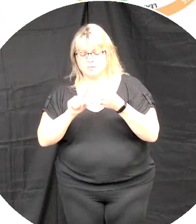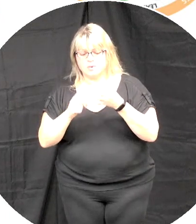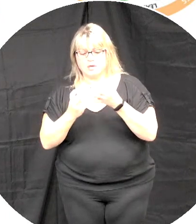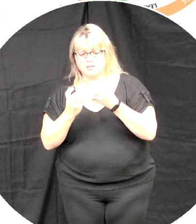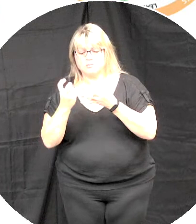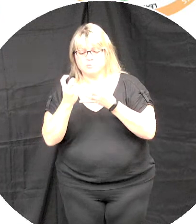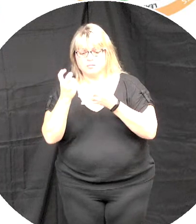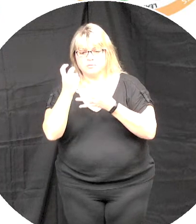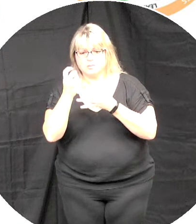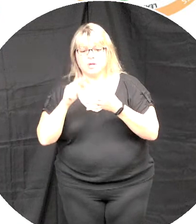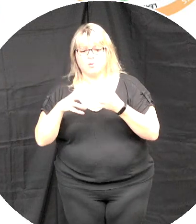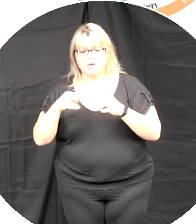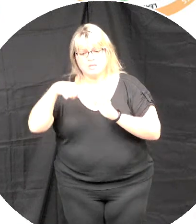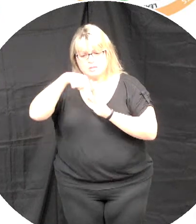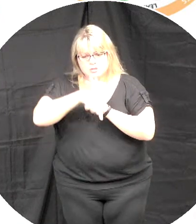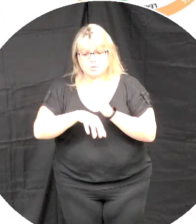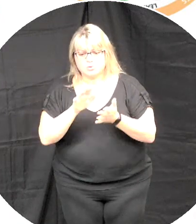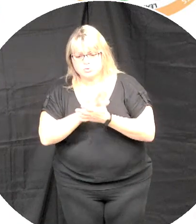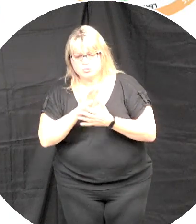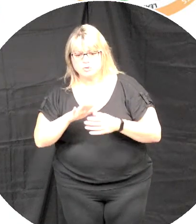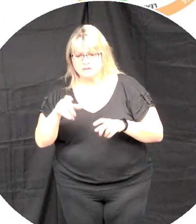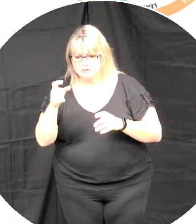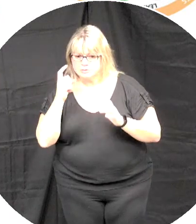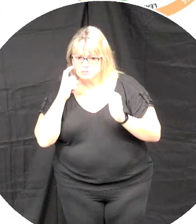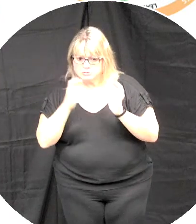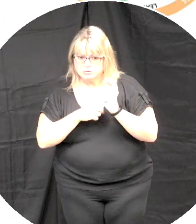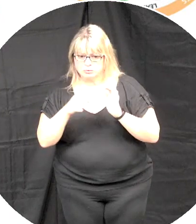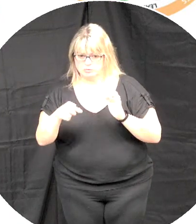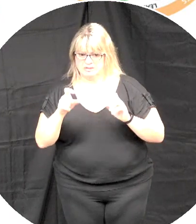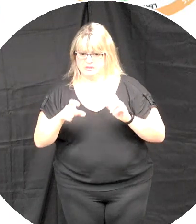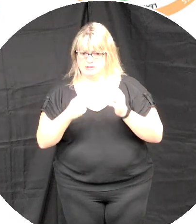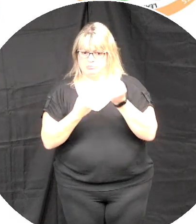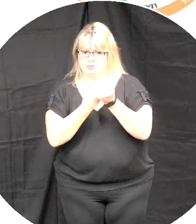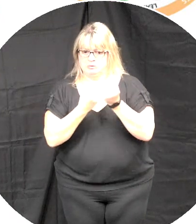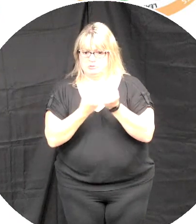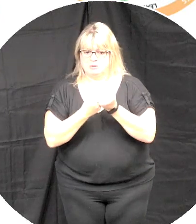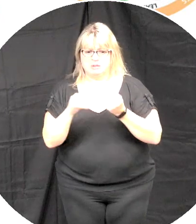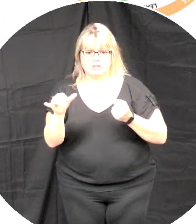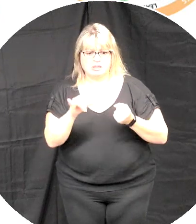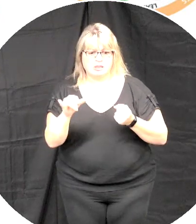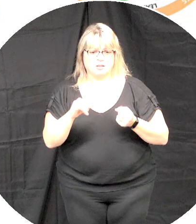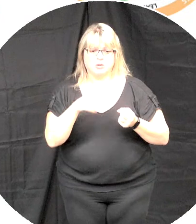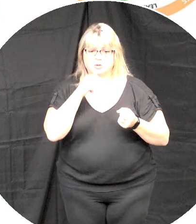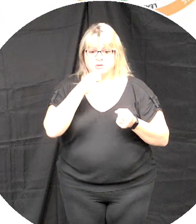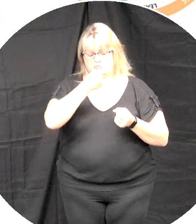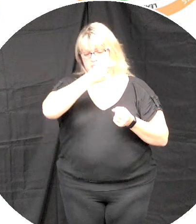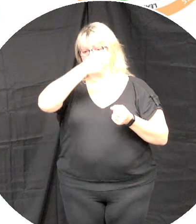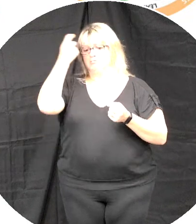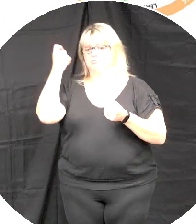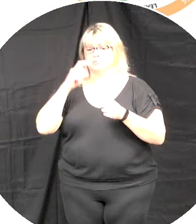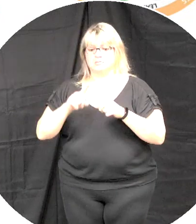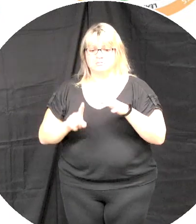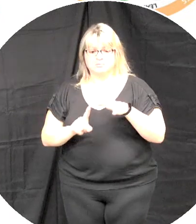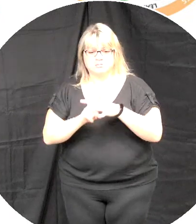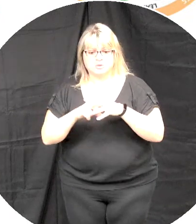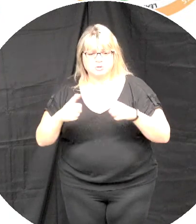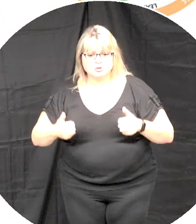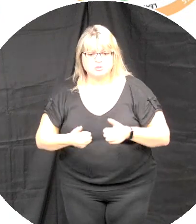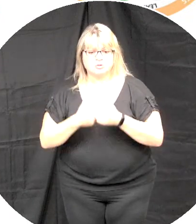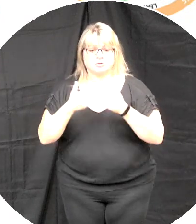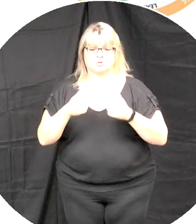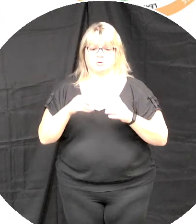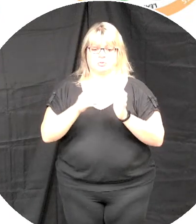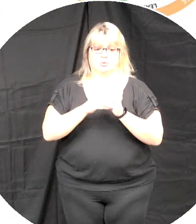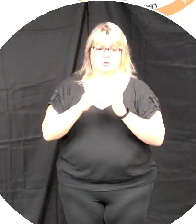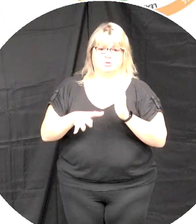intensive intervention to schools identified as needing support due to a variety of factors such as trauma, challenges, or low student